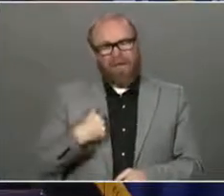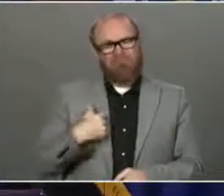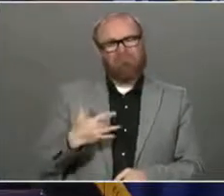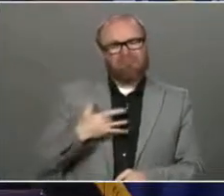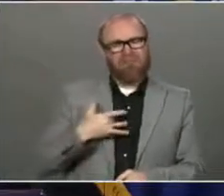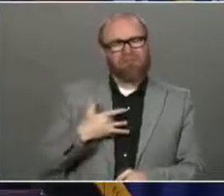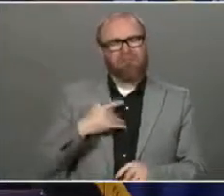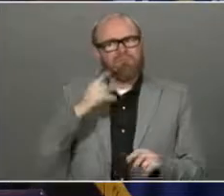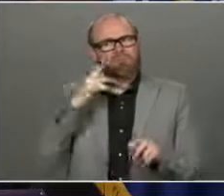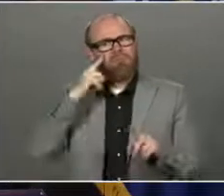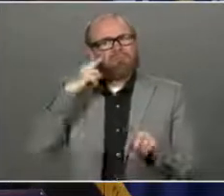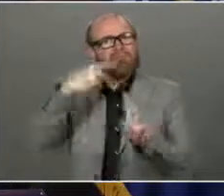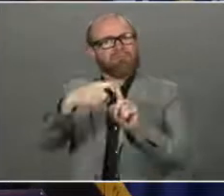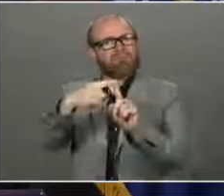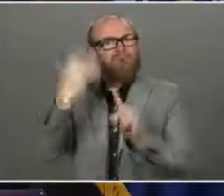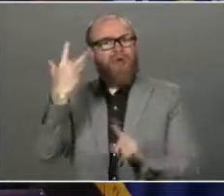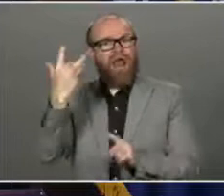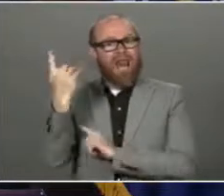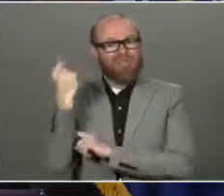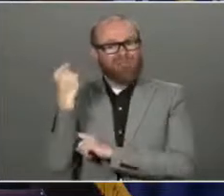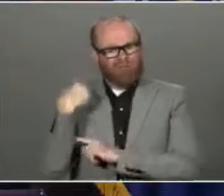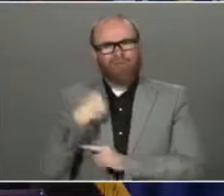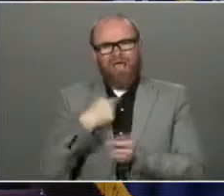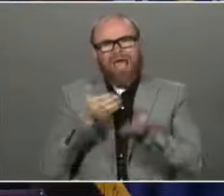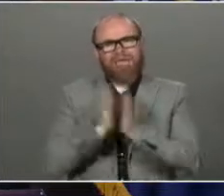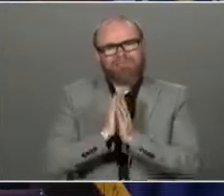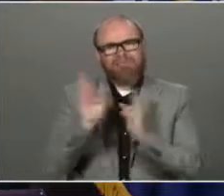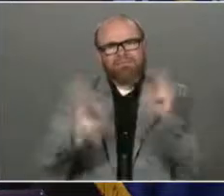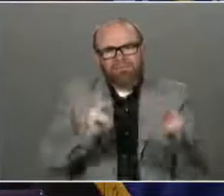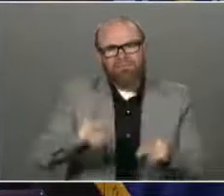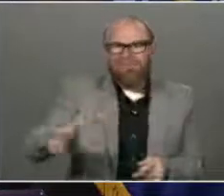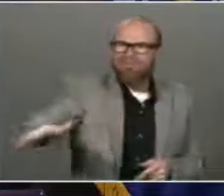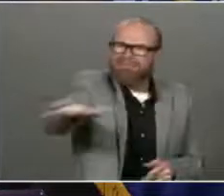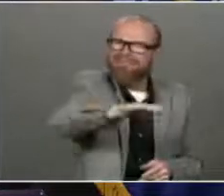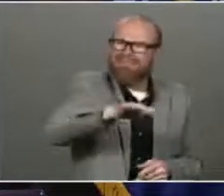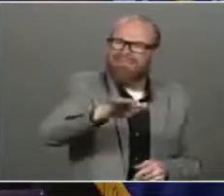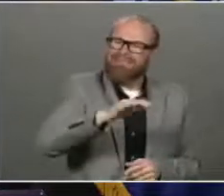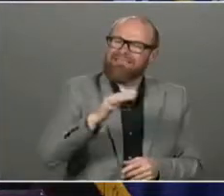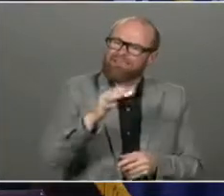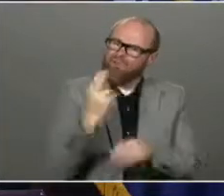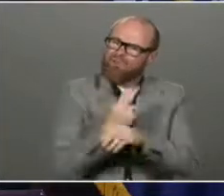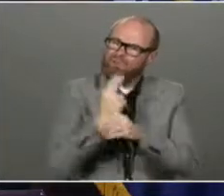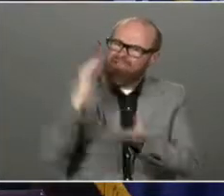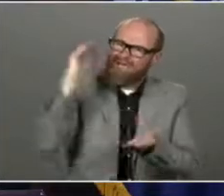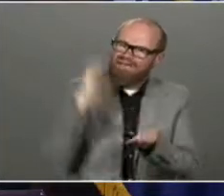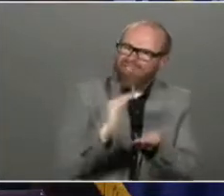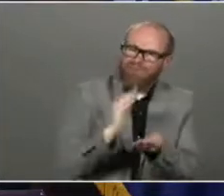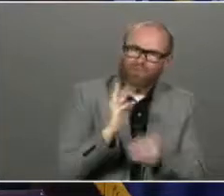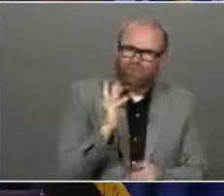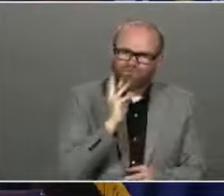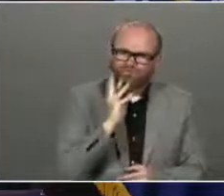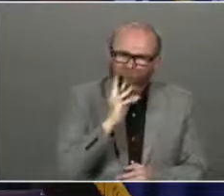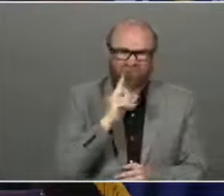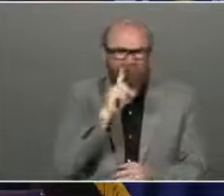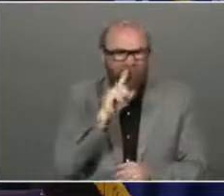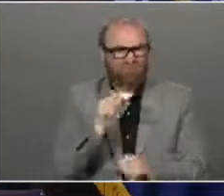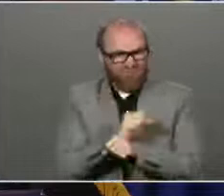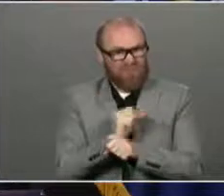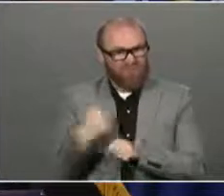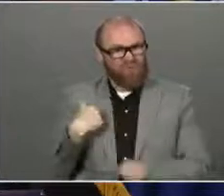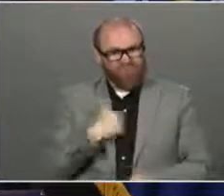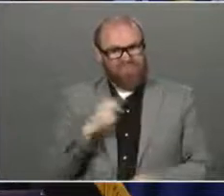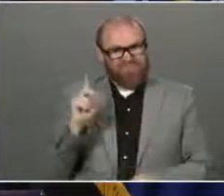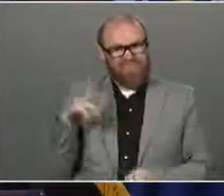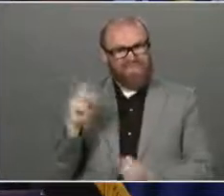because of what happened last year, and honestly, we far